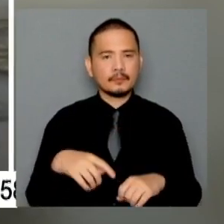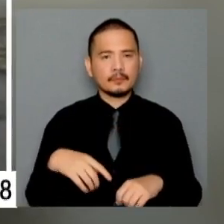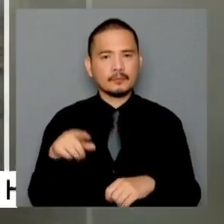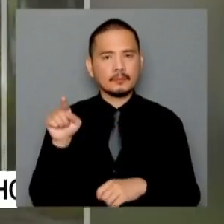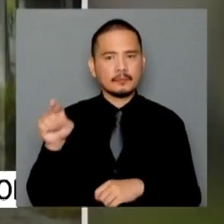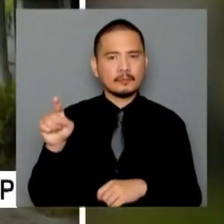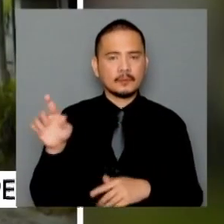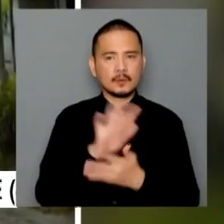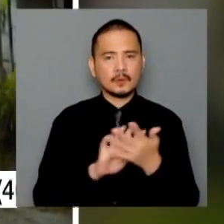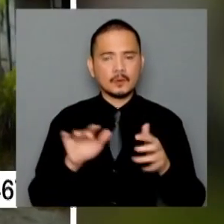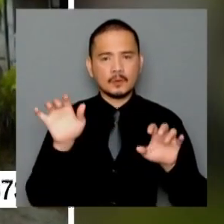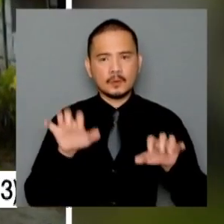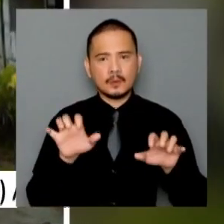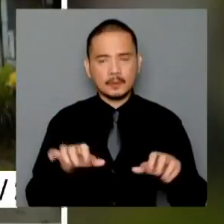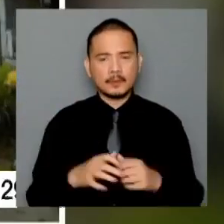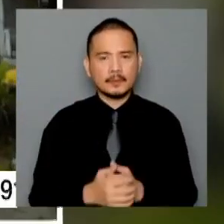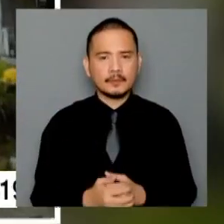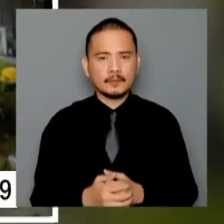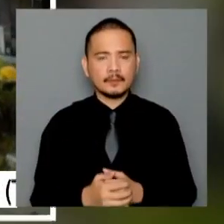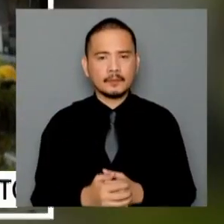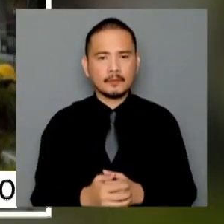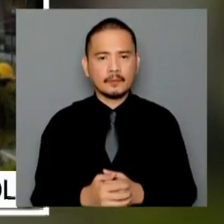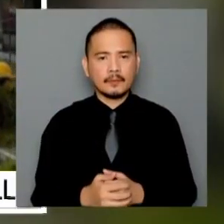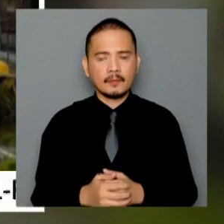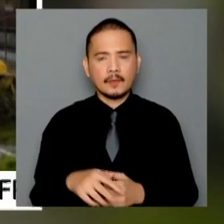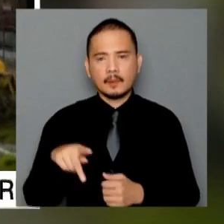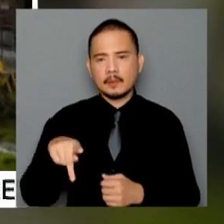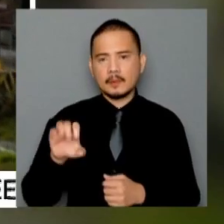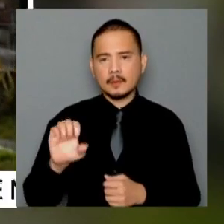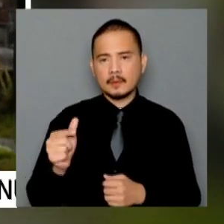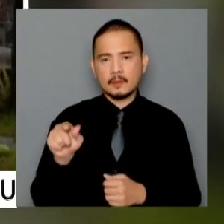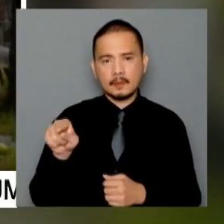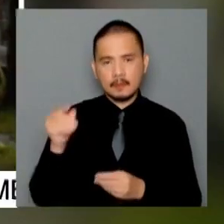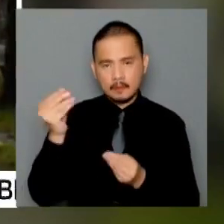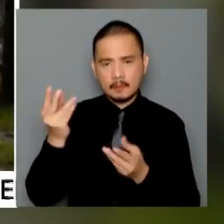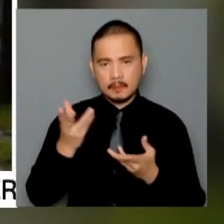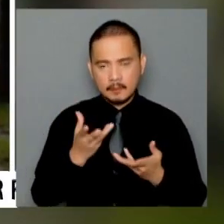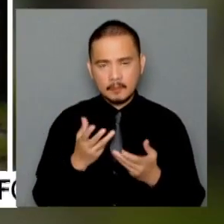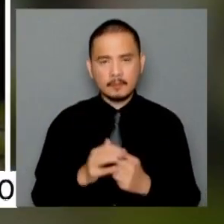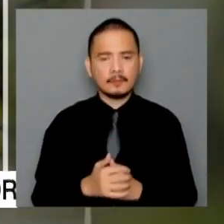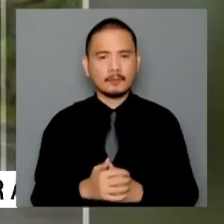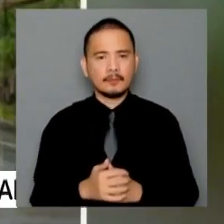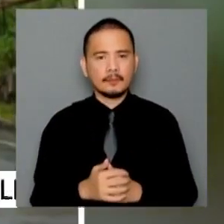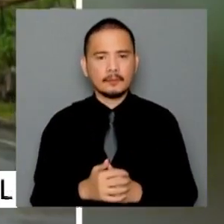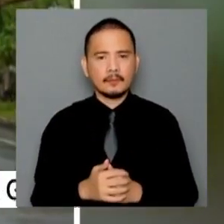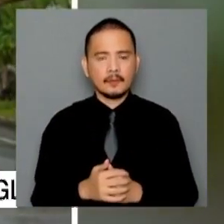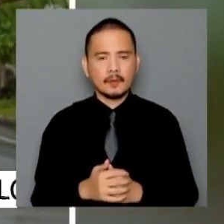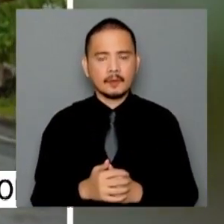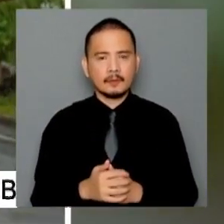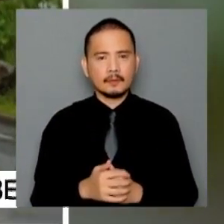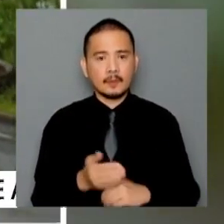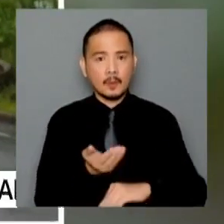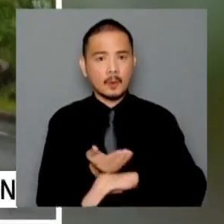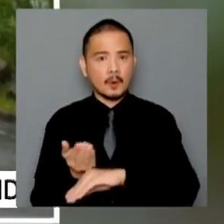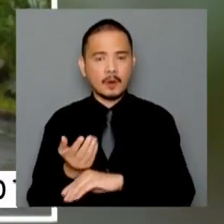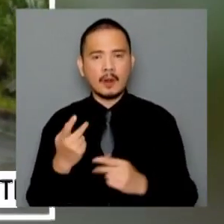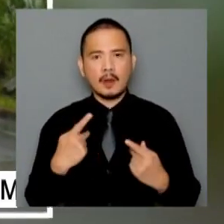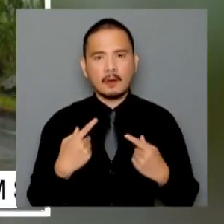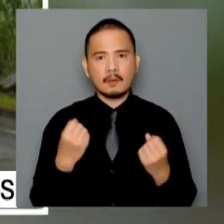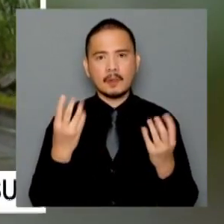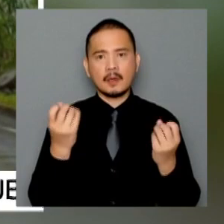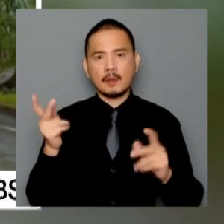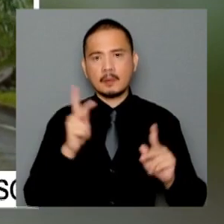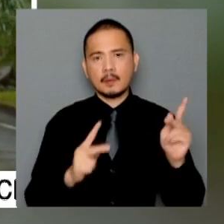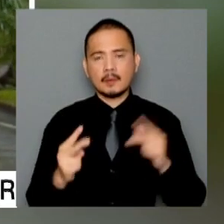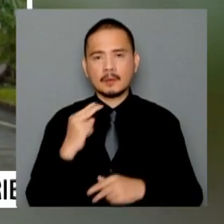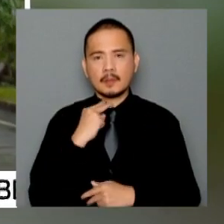Paeng as of this hour, according to Philippine Coast Guard District Bicol. Matnog Port has the highest number of stranded individuals, numbering